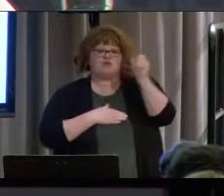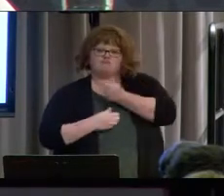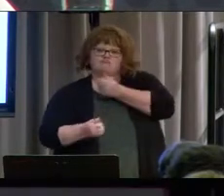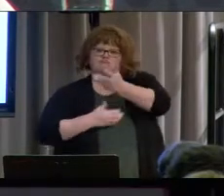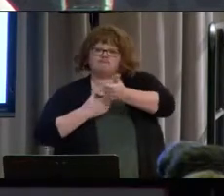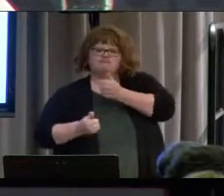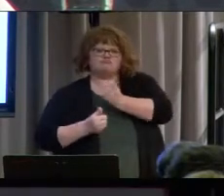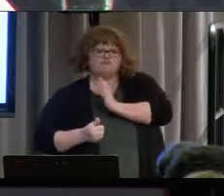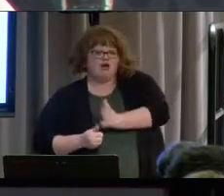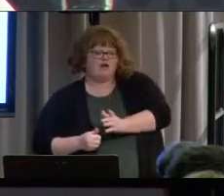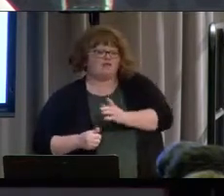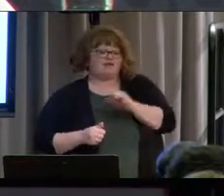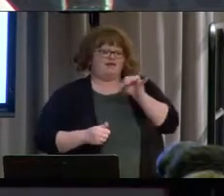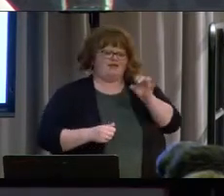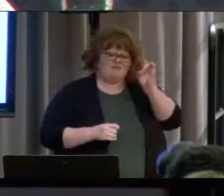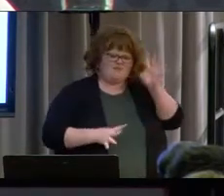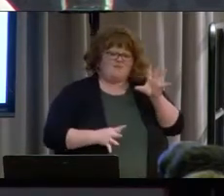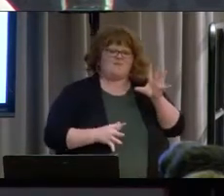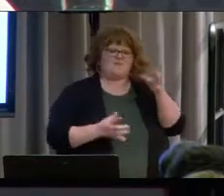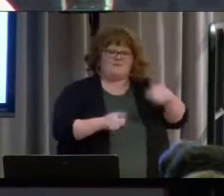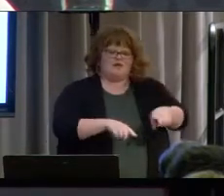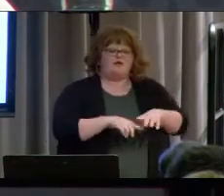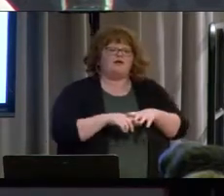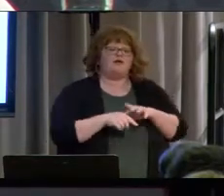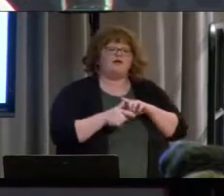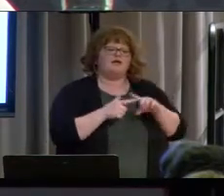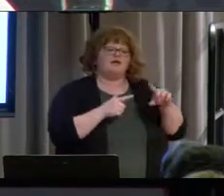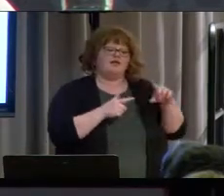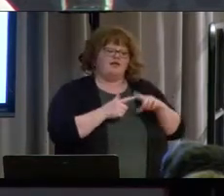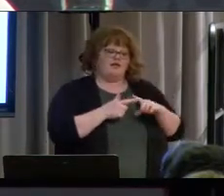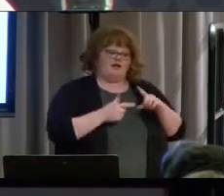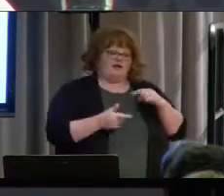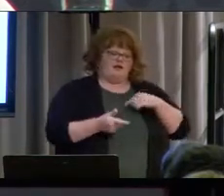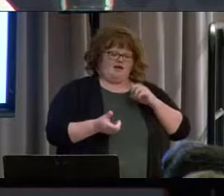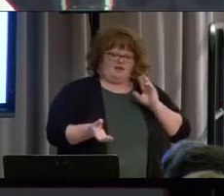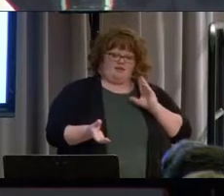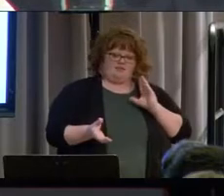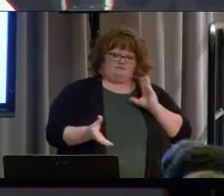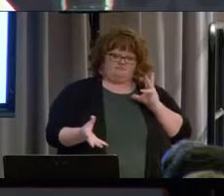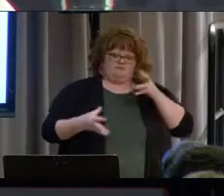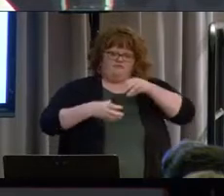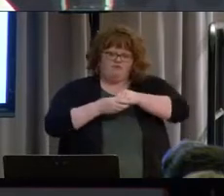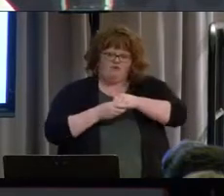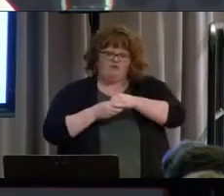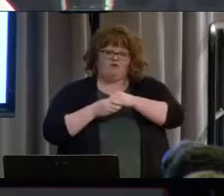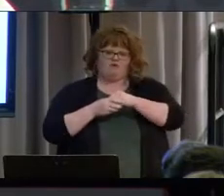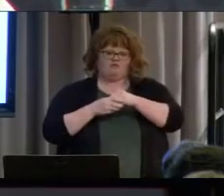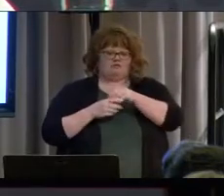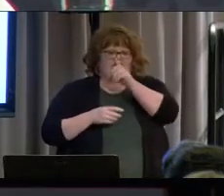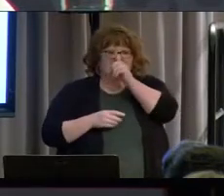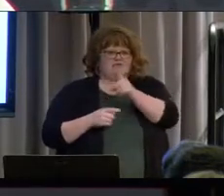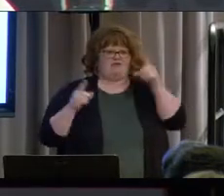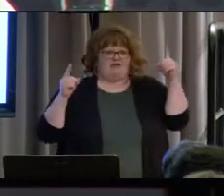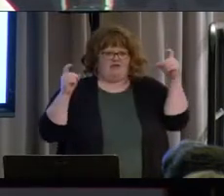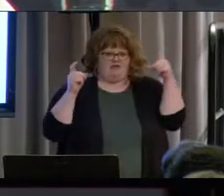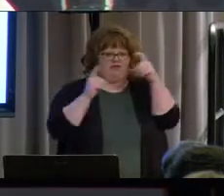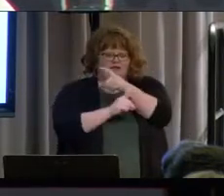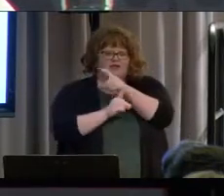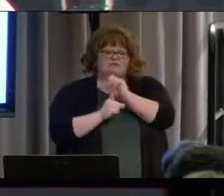And what I came into was this huge complexity of differing points of